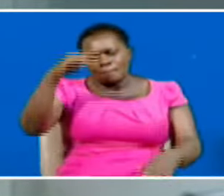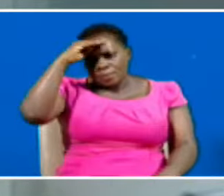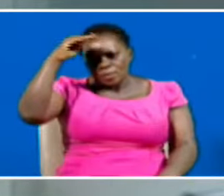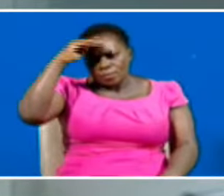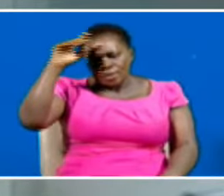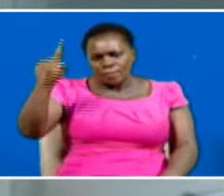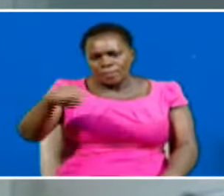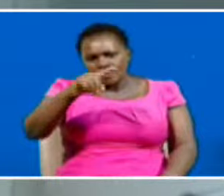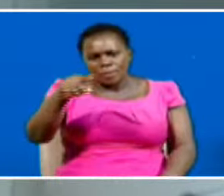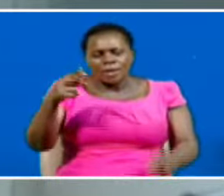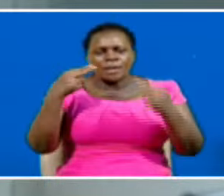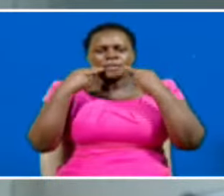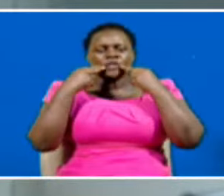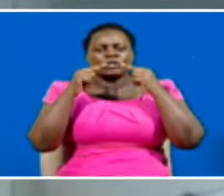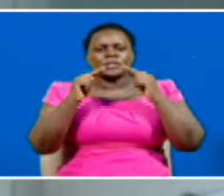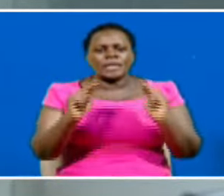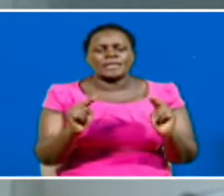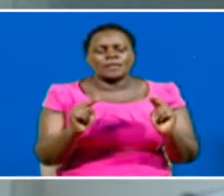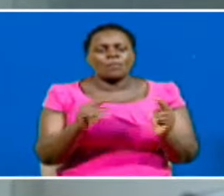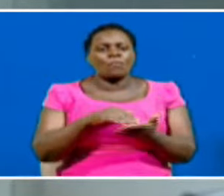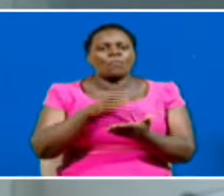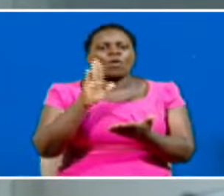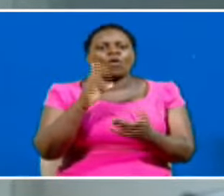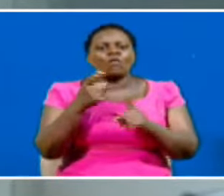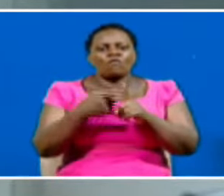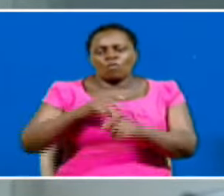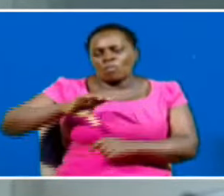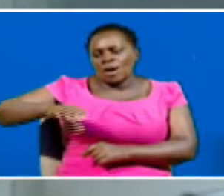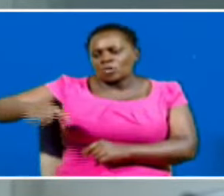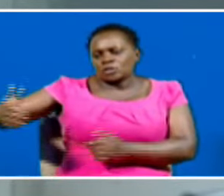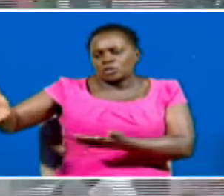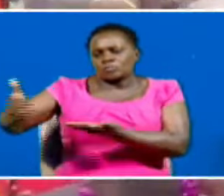region. Innocent Ogaro with more from the counties.